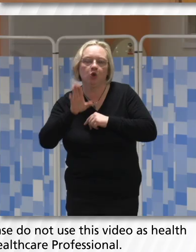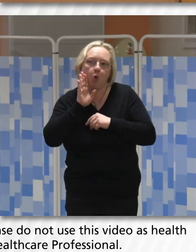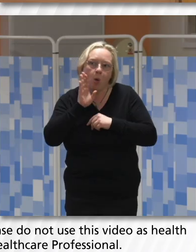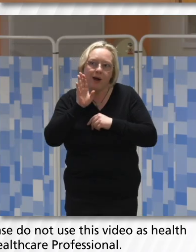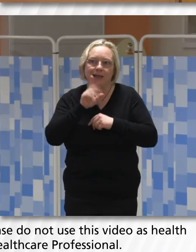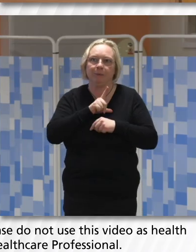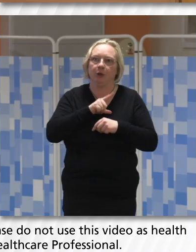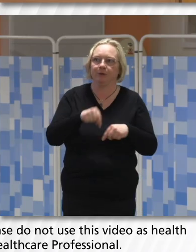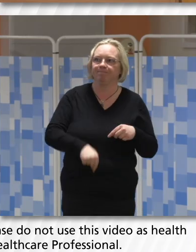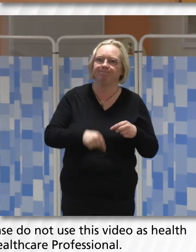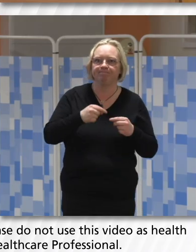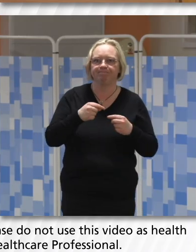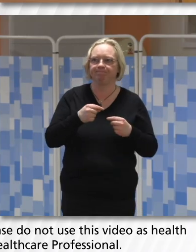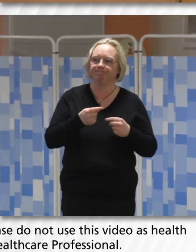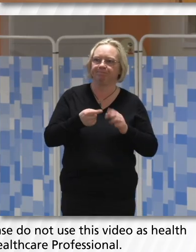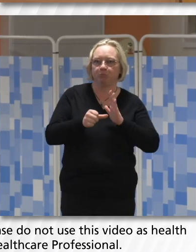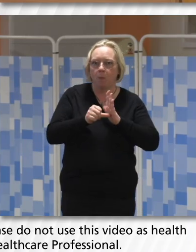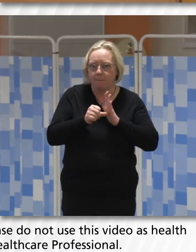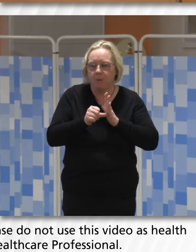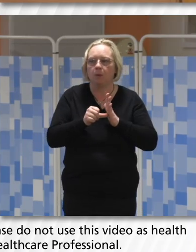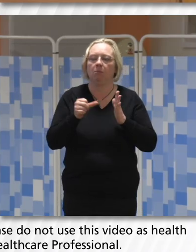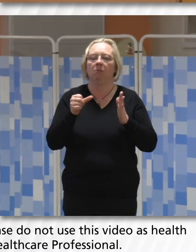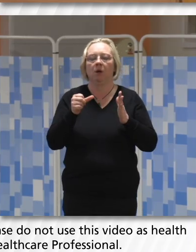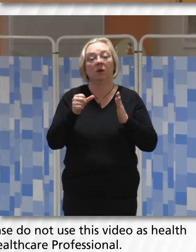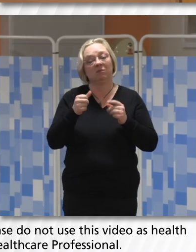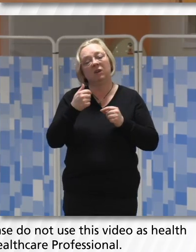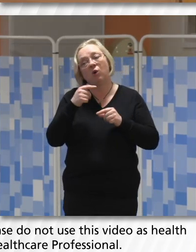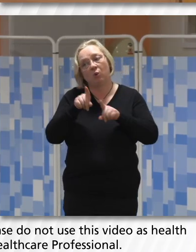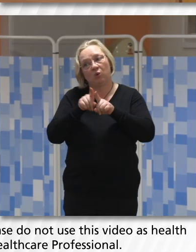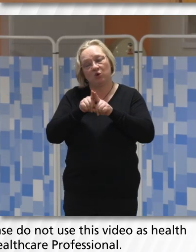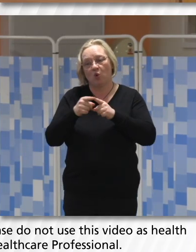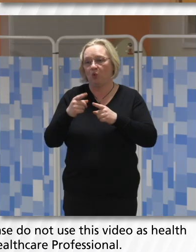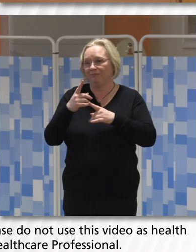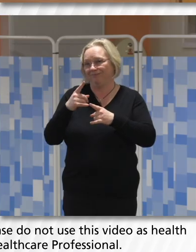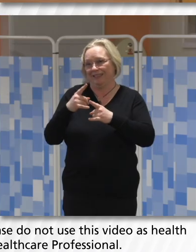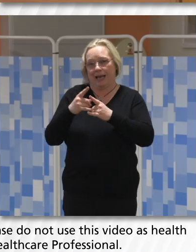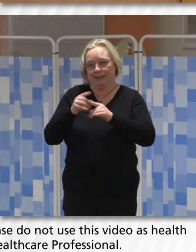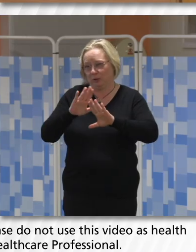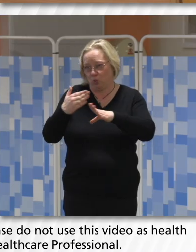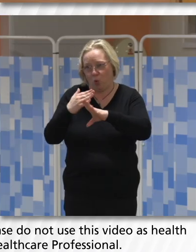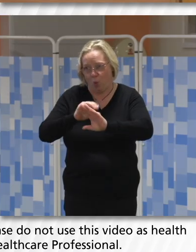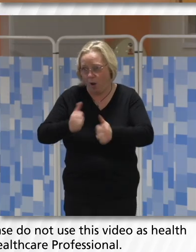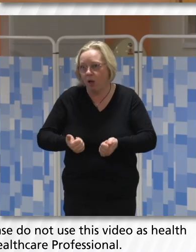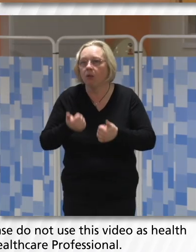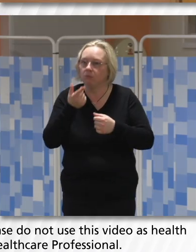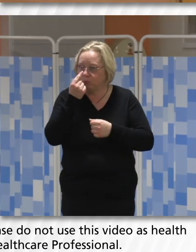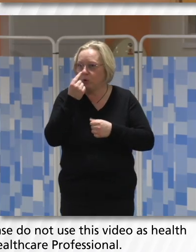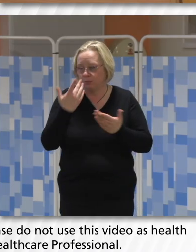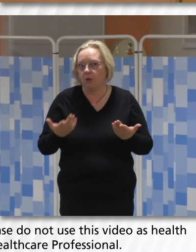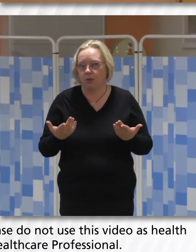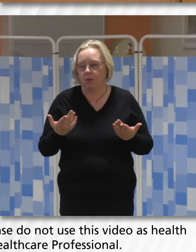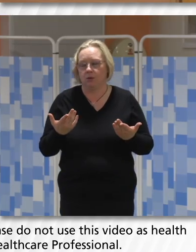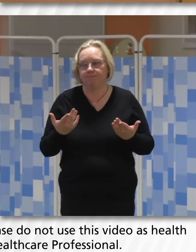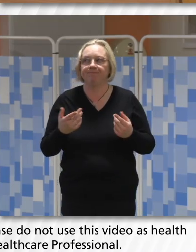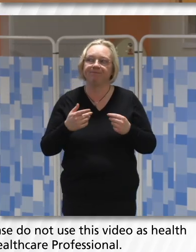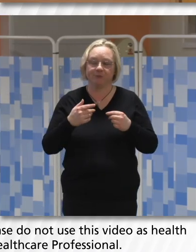bladder's a bit more irritated. And they can experience sexual dysfunction as well. So there's a lot of things going on in the body. And